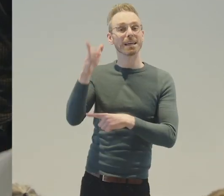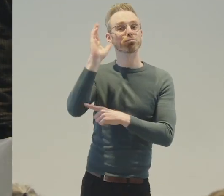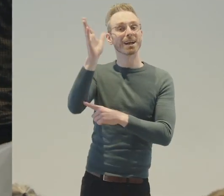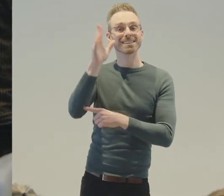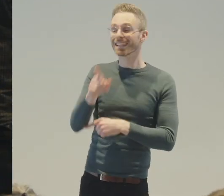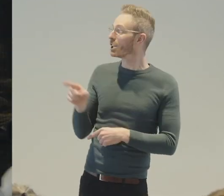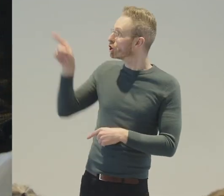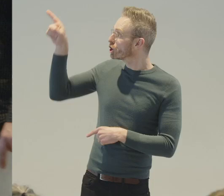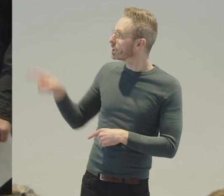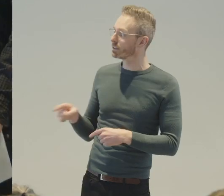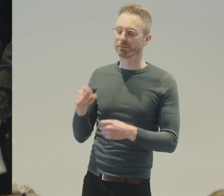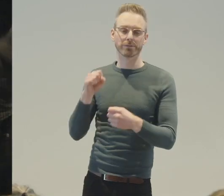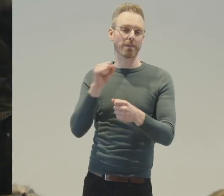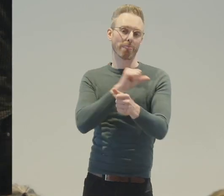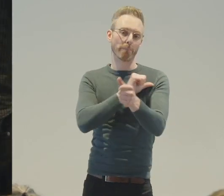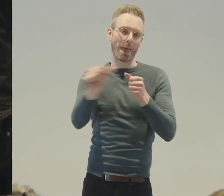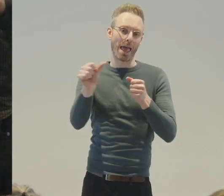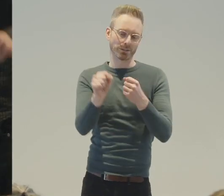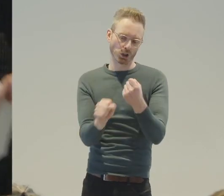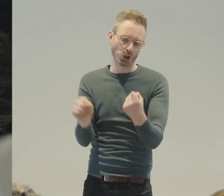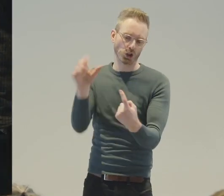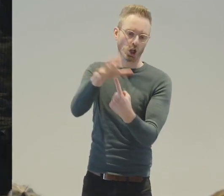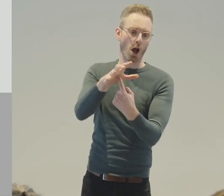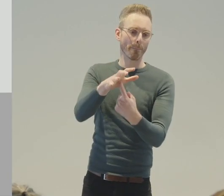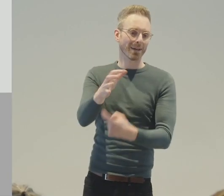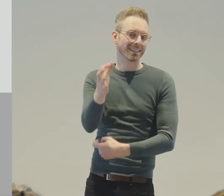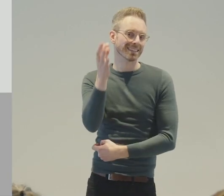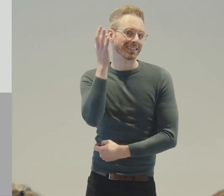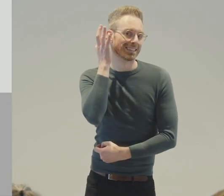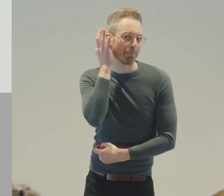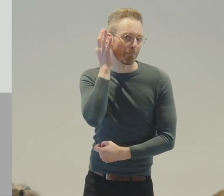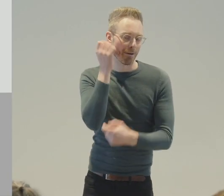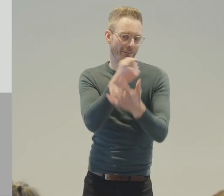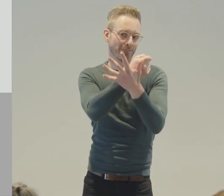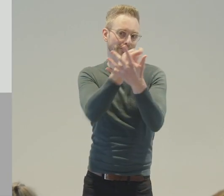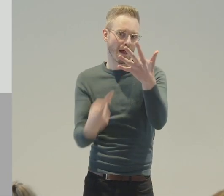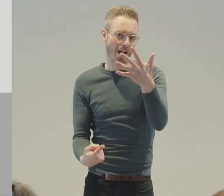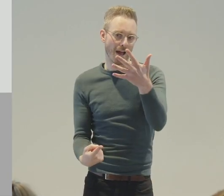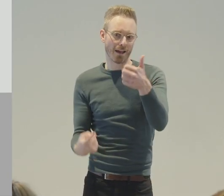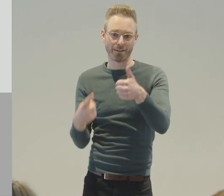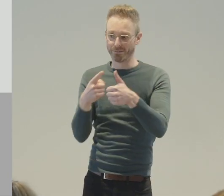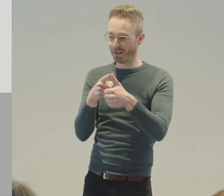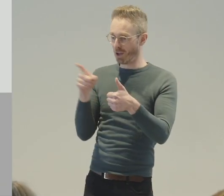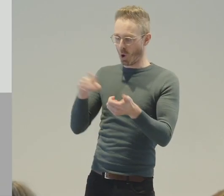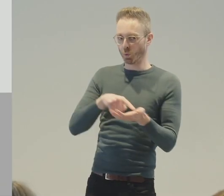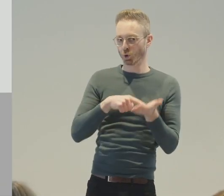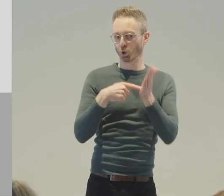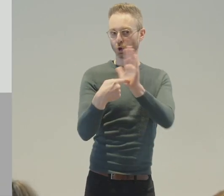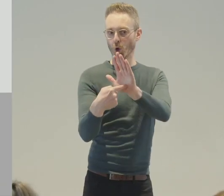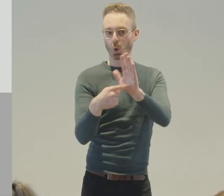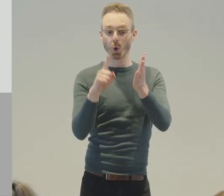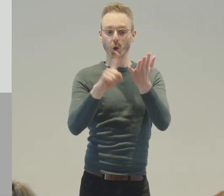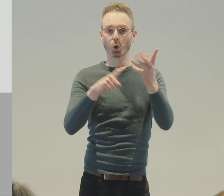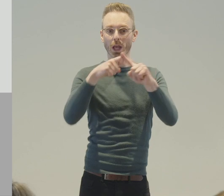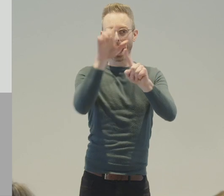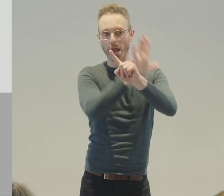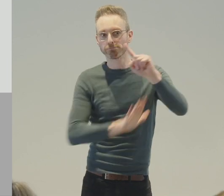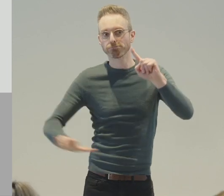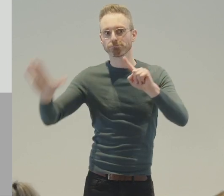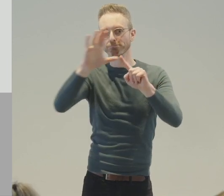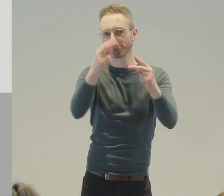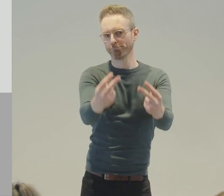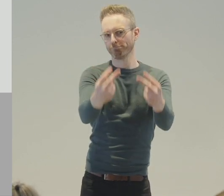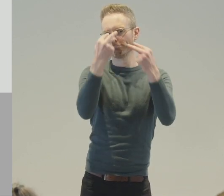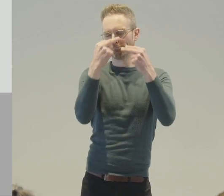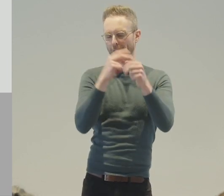to read them out, and it'd be really great to get your philosophical brain on all of them. Inspire the UK. Get going. There we go. Brilliant. All right.